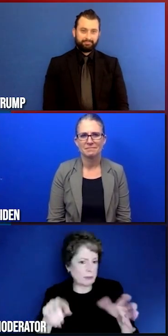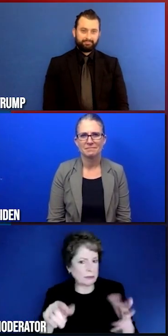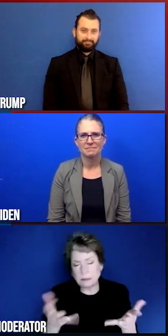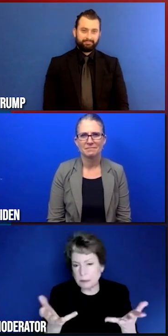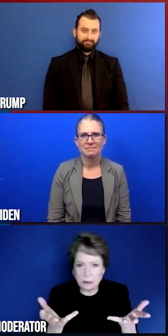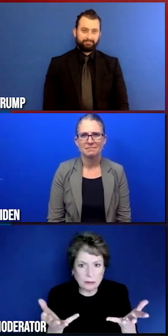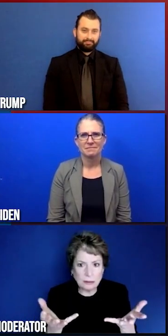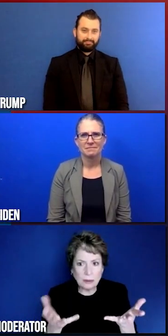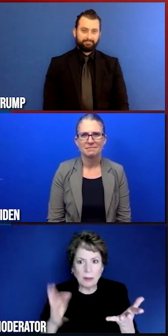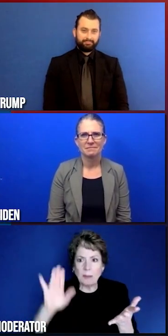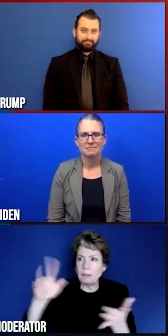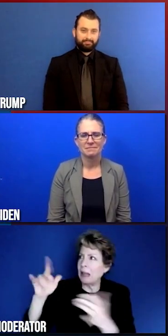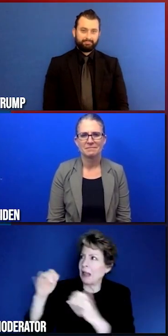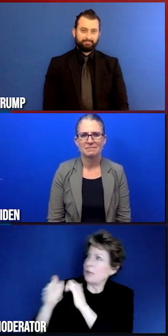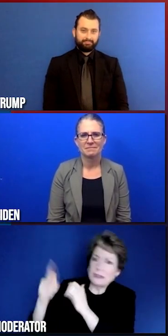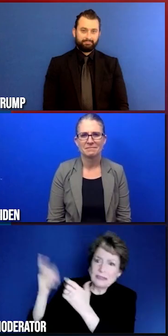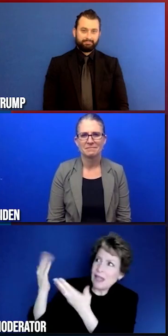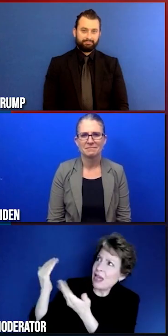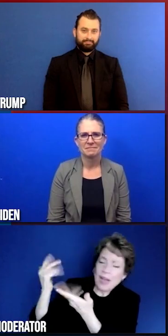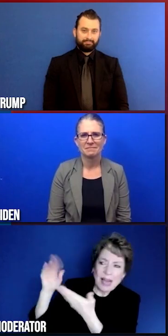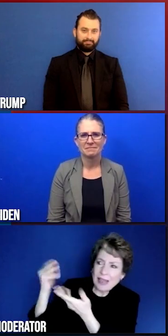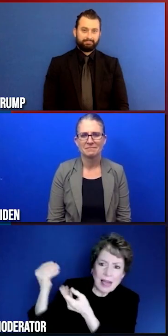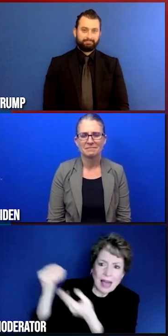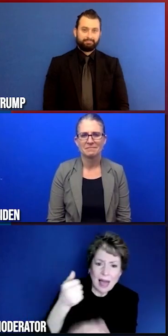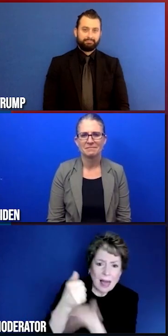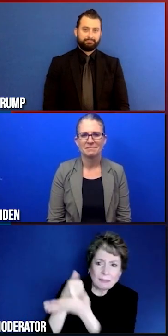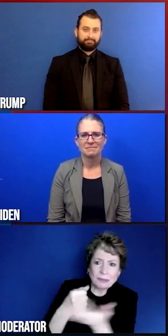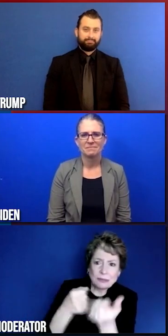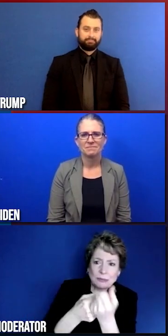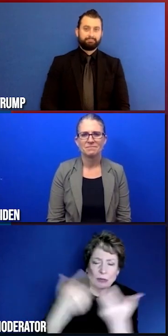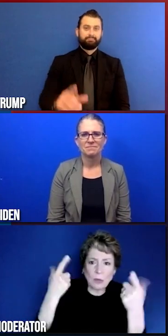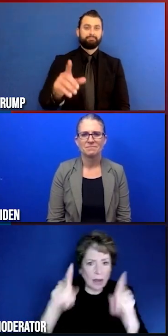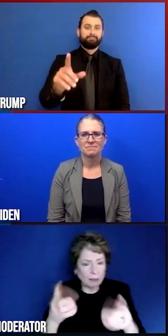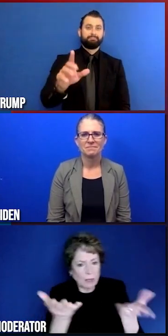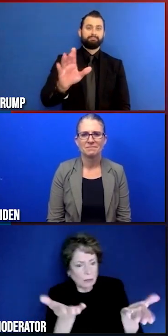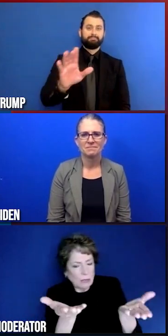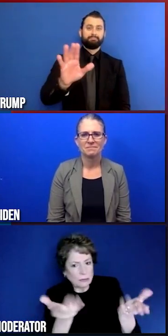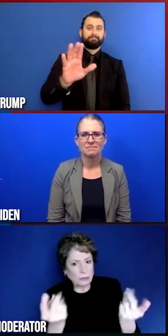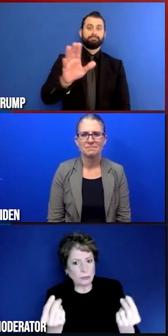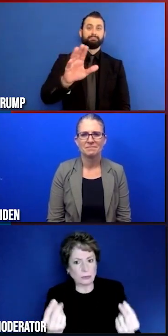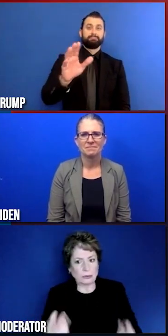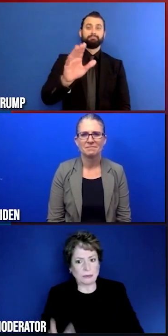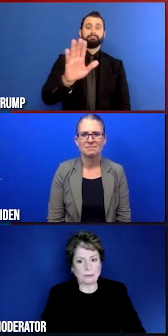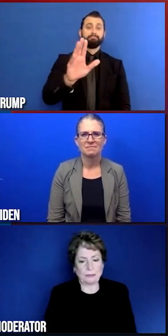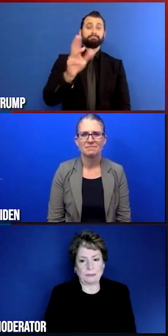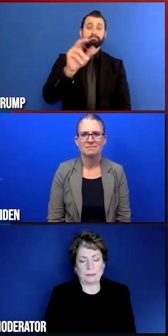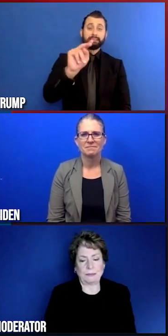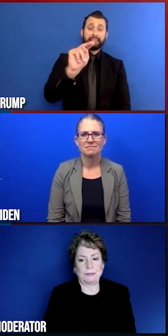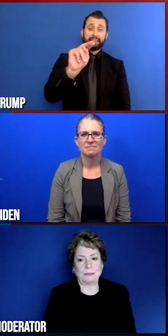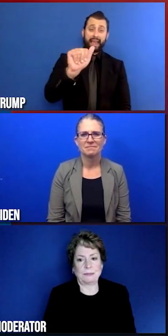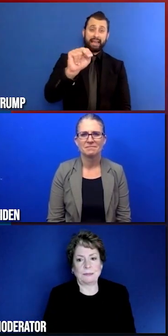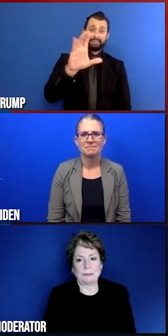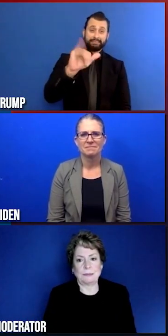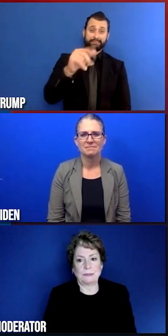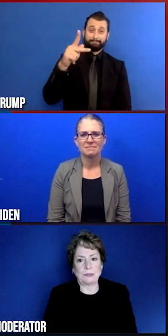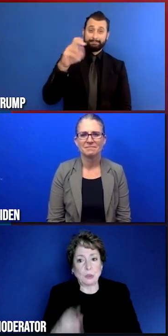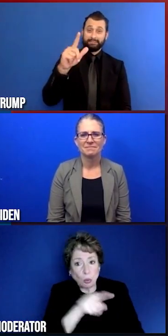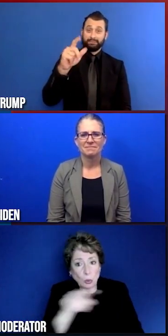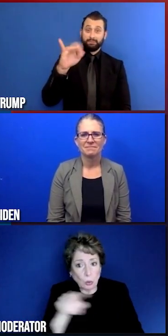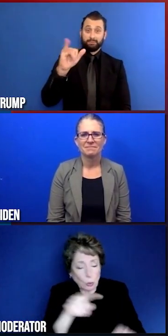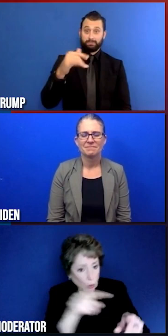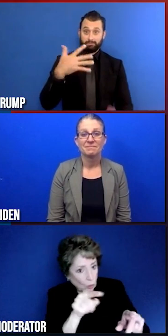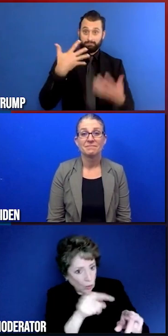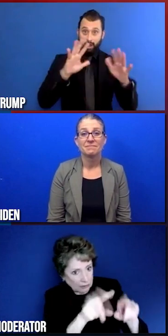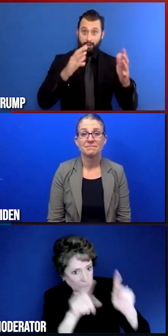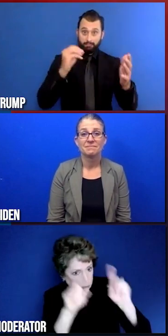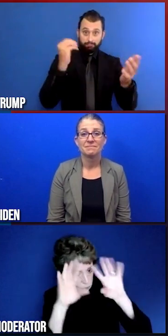Pelosi doesn't want to approve it. I do. But you're the president. I do, but I still have to get. Unfortunately, that's one of the reasons I think we're going to take over the House, because of